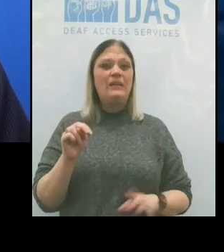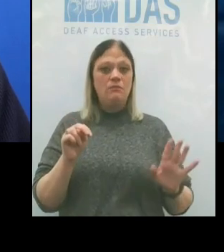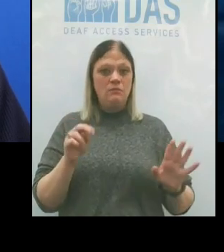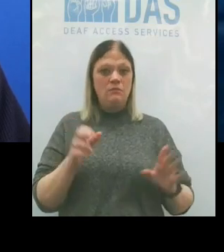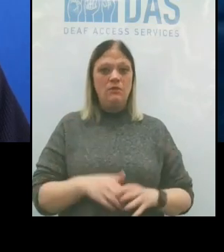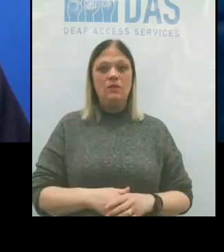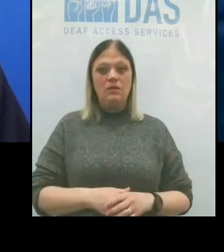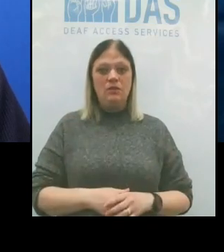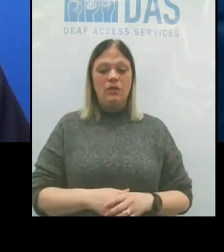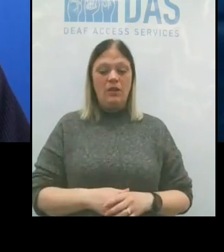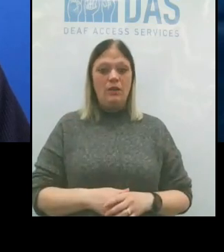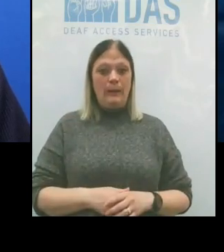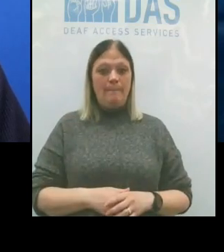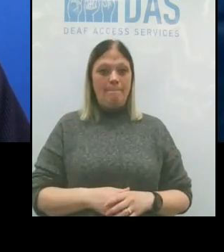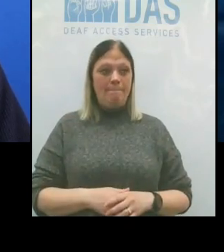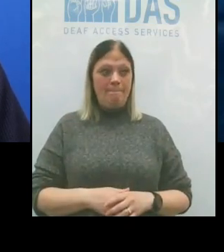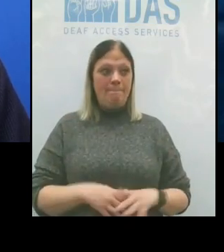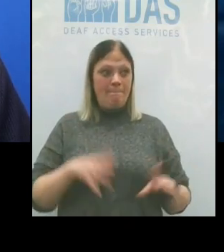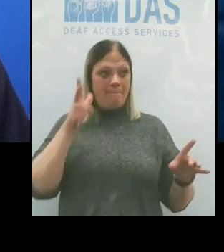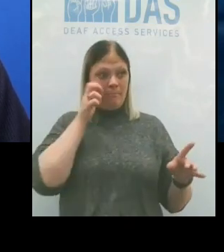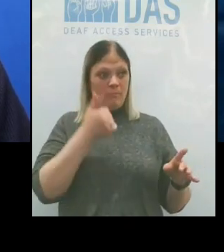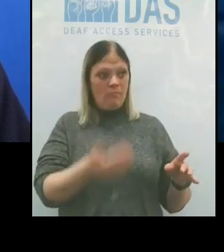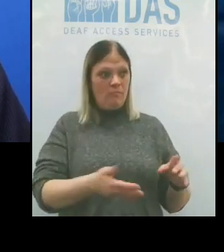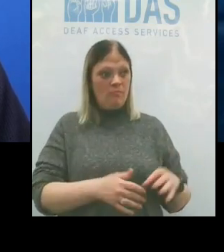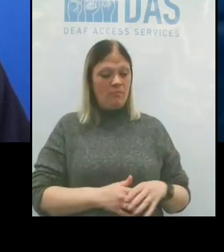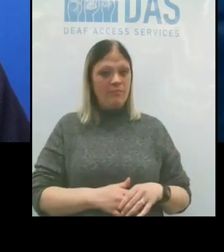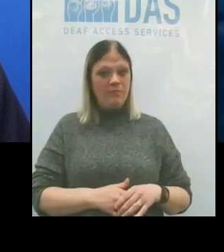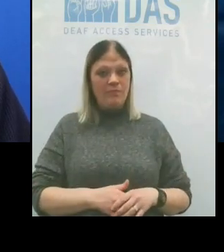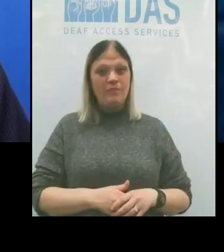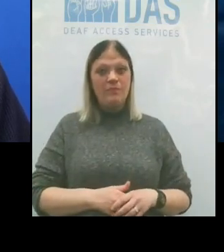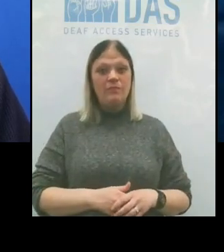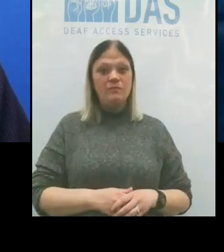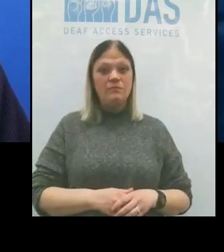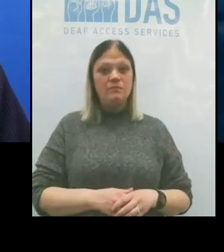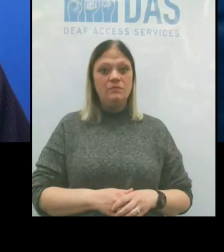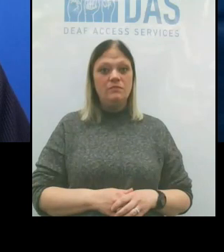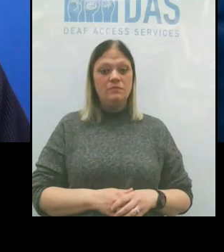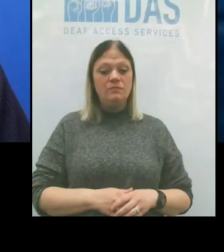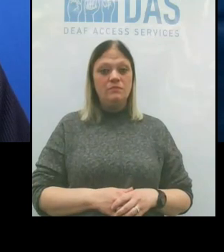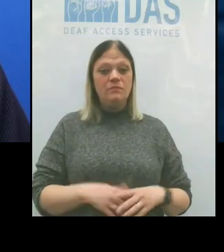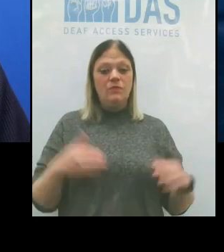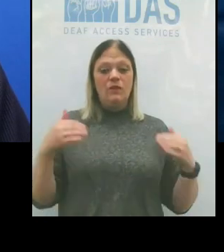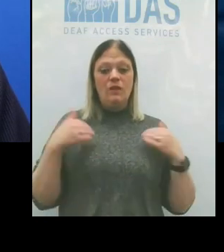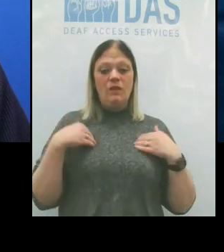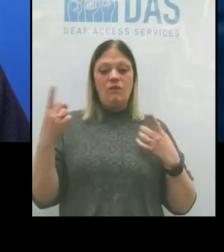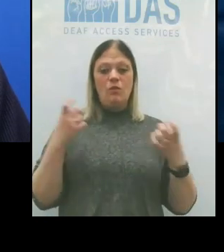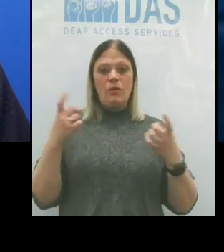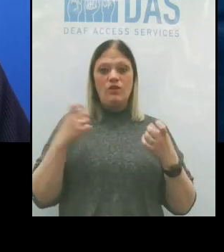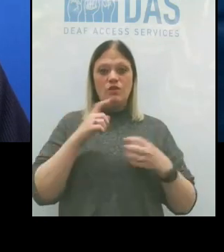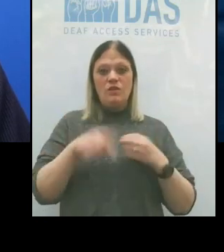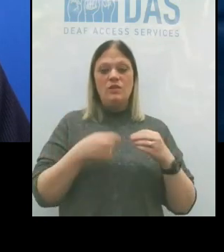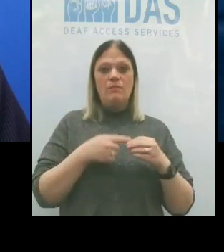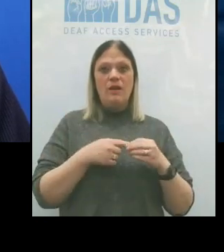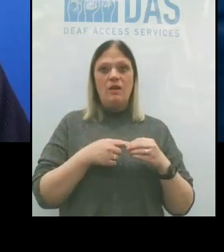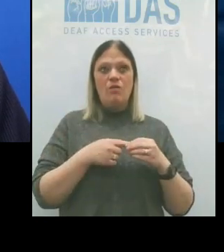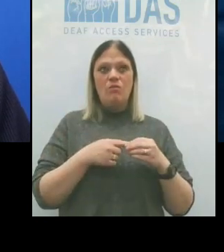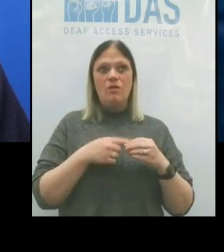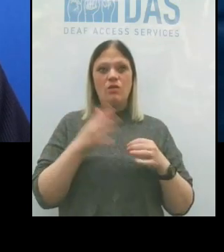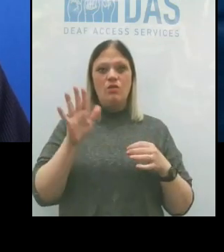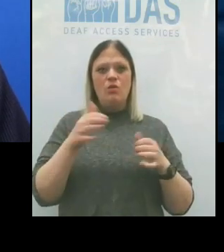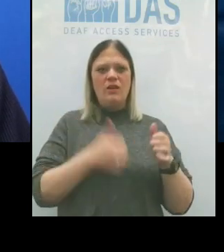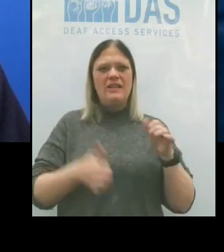Good. Can you hear me? Yeah, I can hear you. Go ahead. Ryan. Good. Okay, I just had some questions about your executive order from